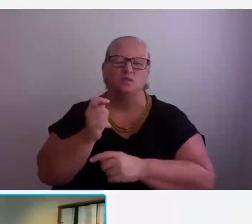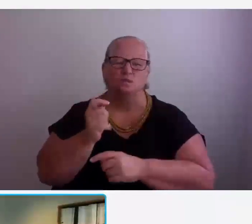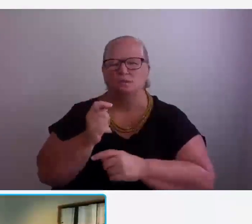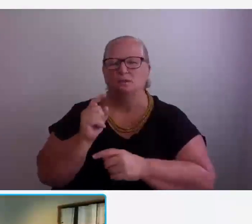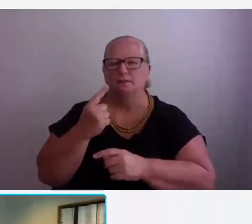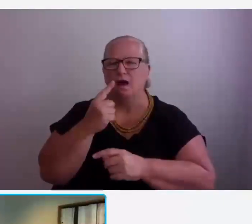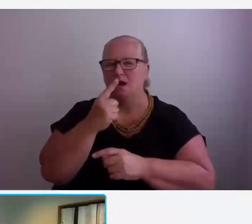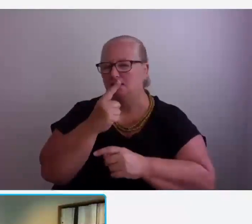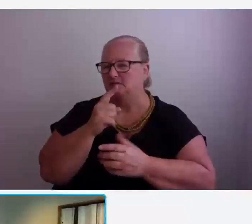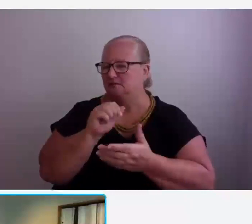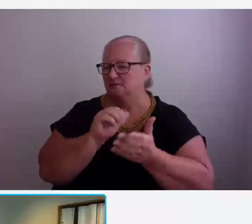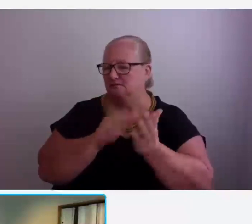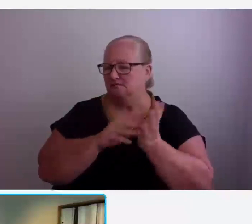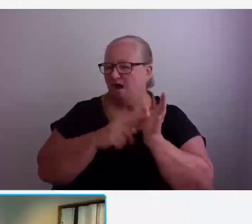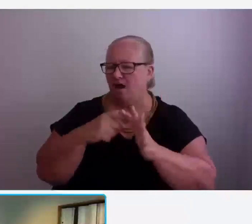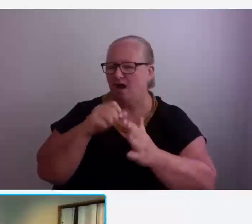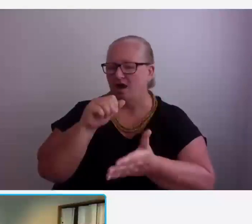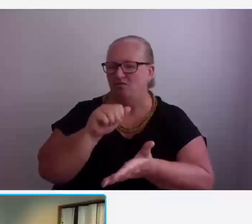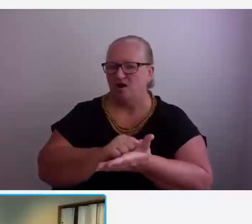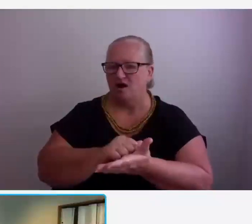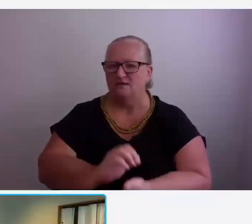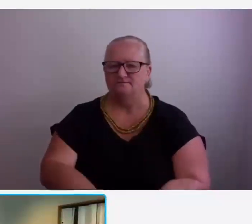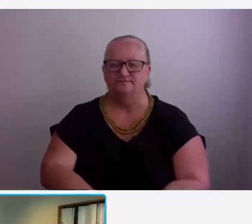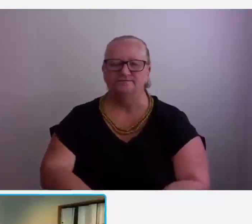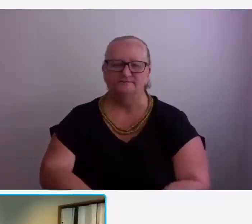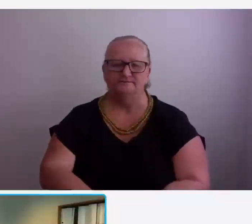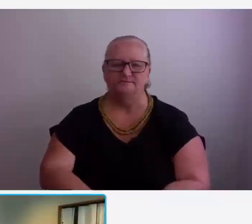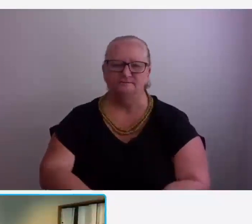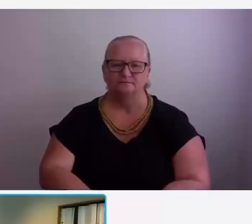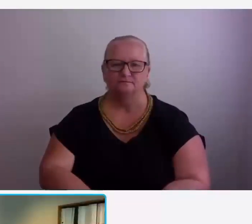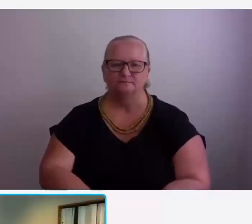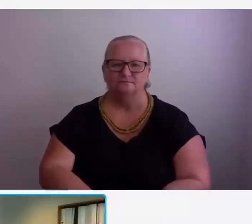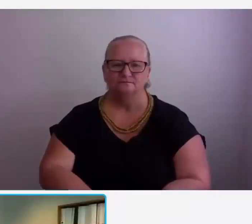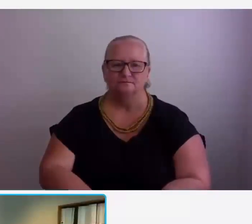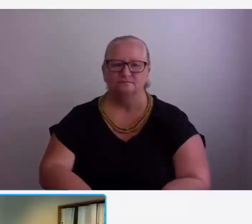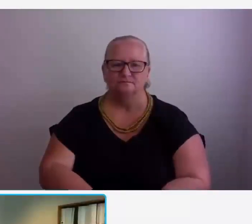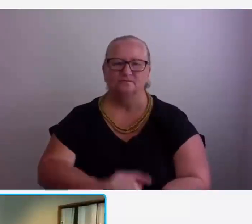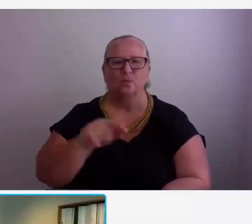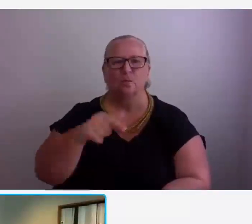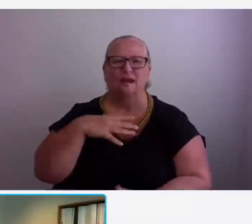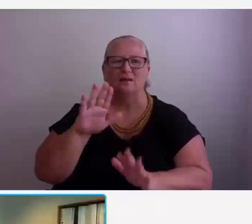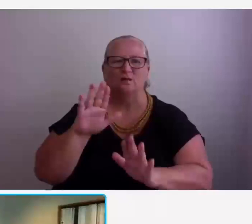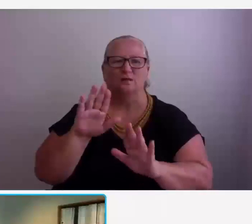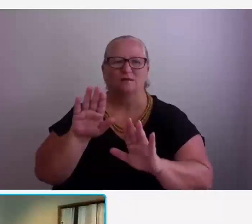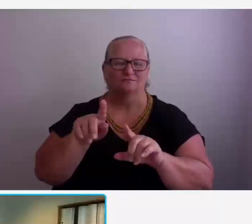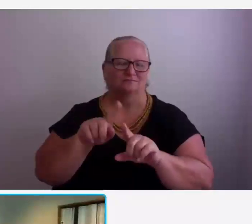Mark's right. Me and Mark need to not get too in front of our political masters.